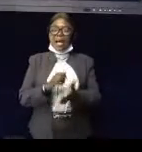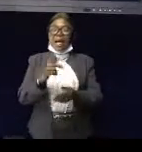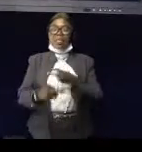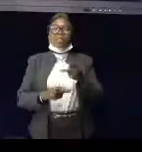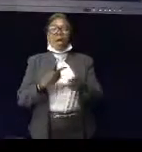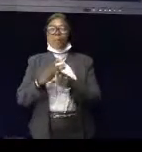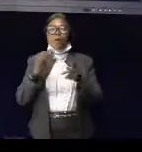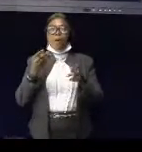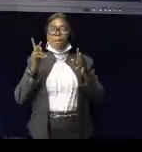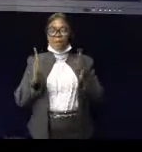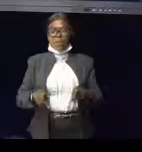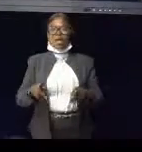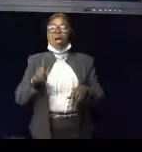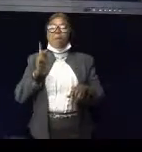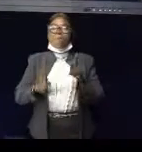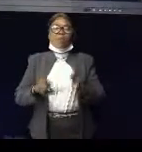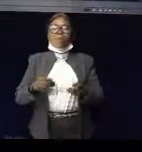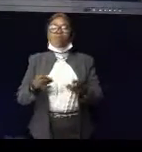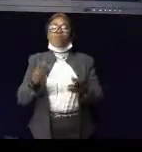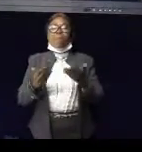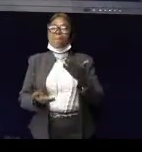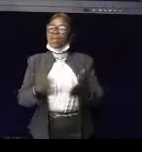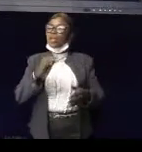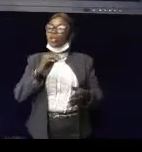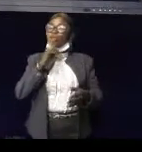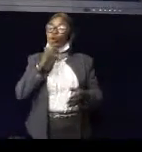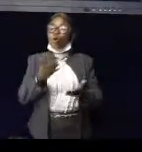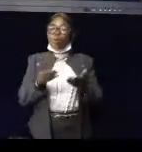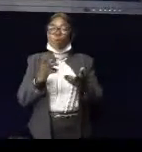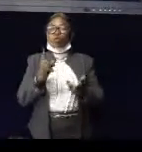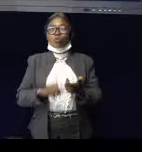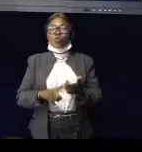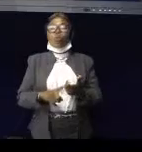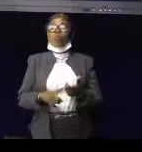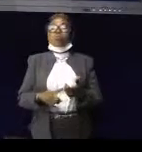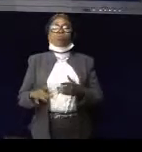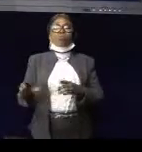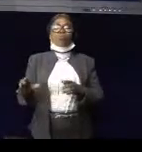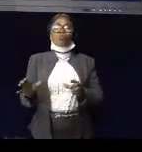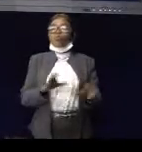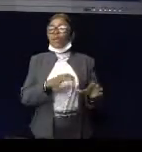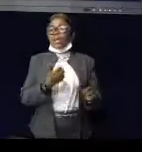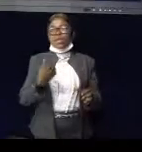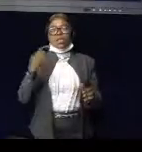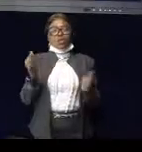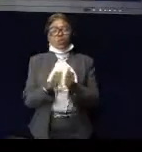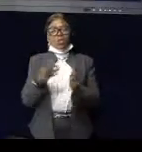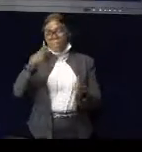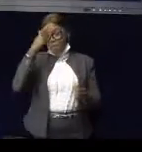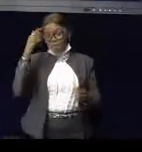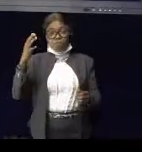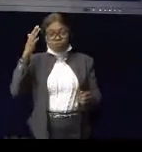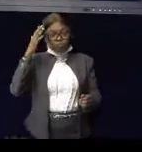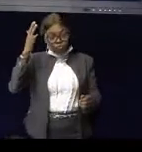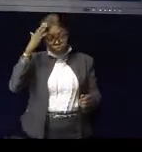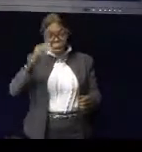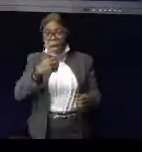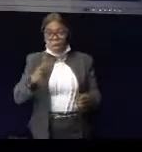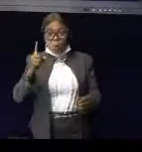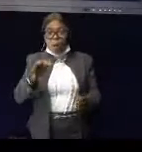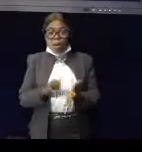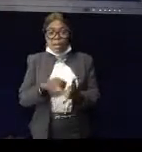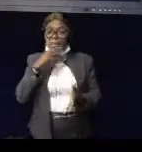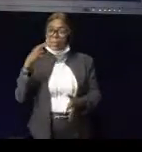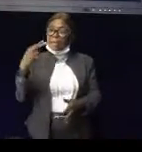is, such a person in the society, people may not want to do with the person, running away from such person that is an